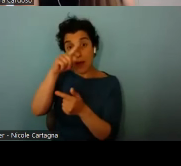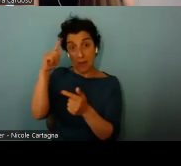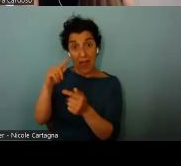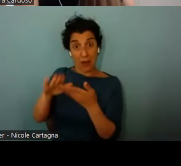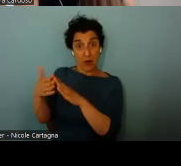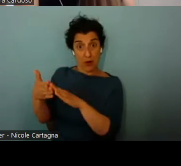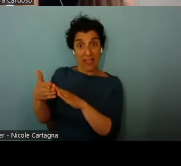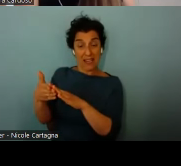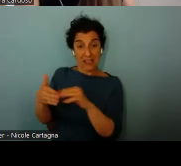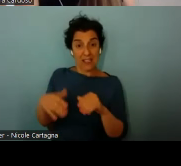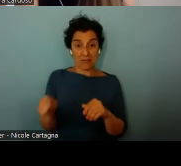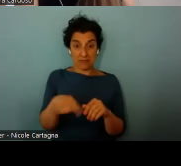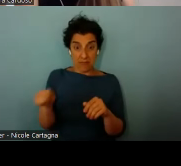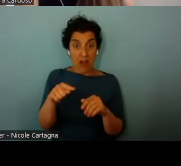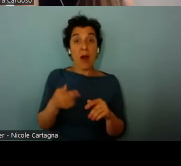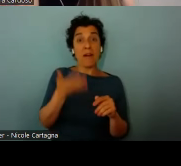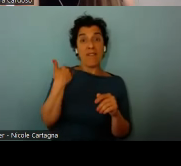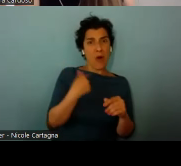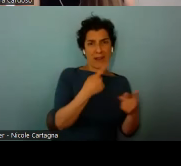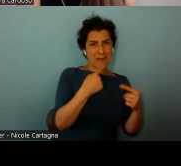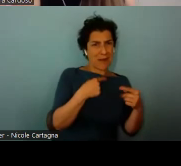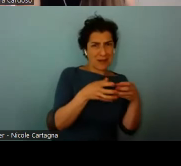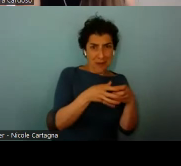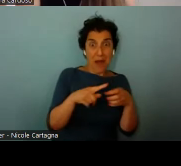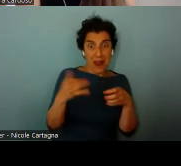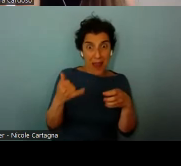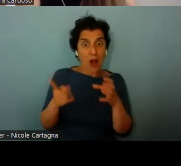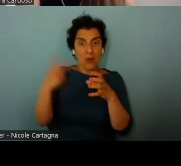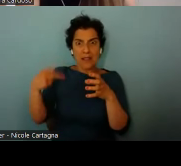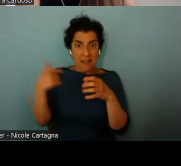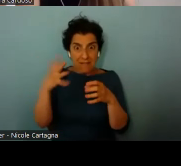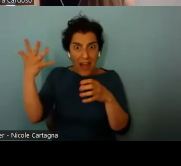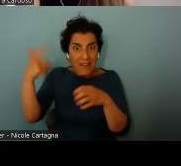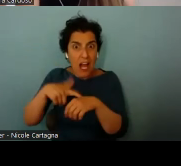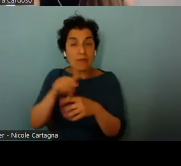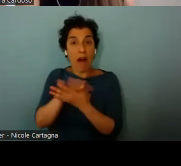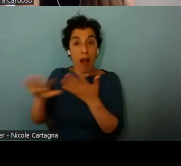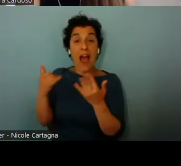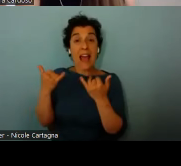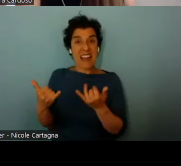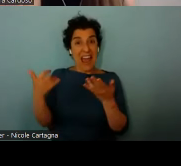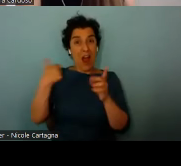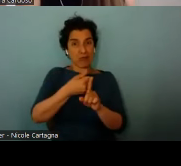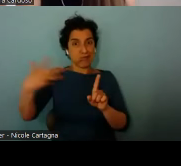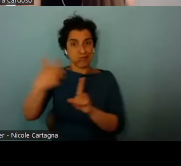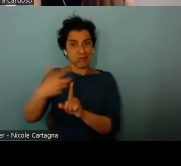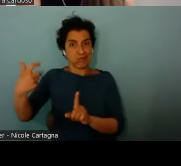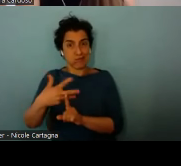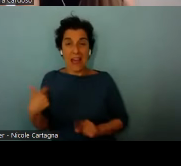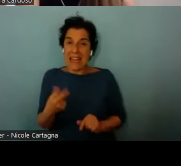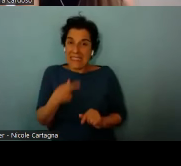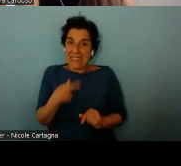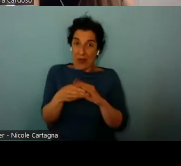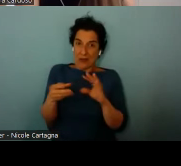community. And this is important, again, because it allowed us to tell a more nuanced story. We could actually tell a story about